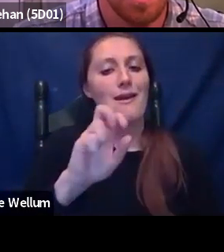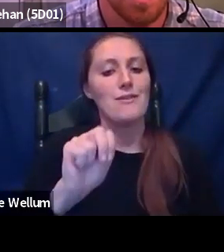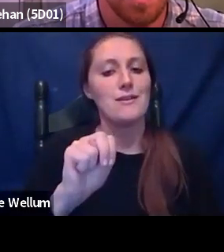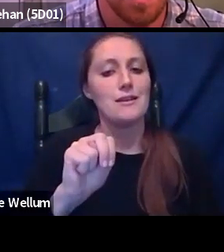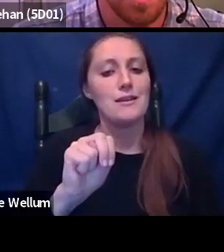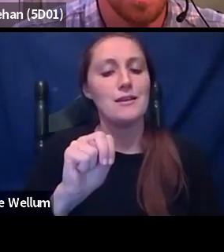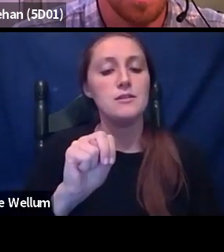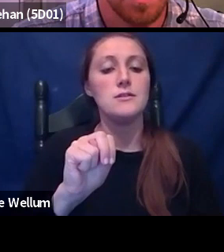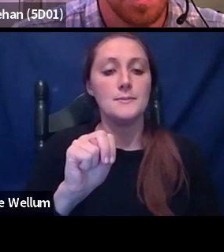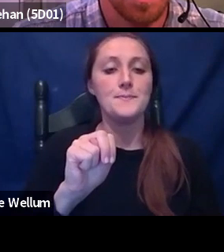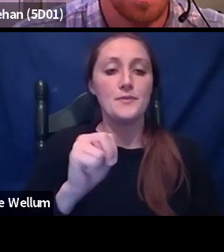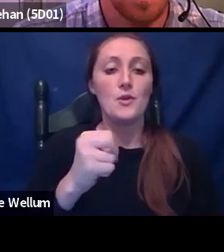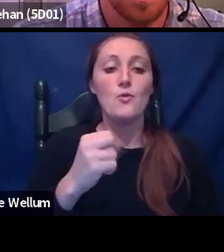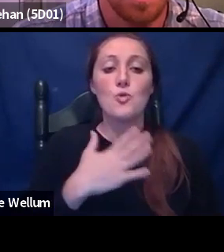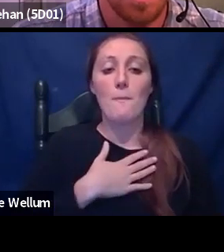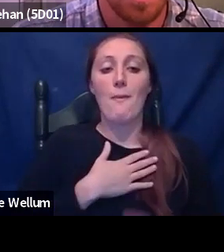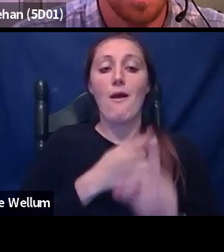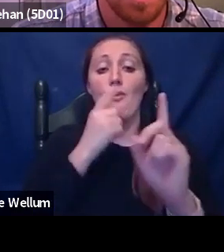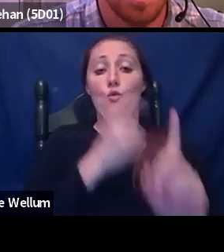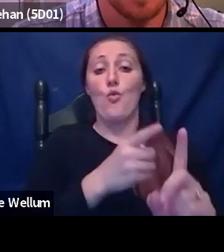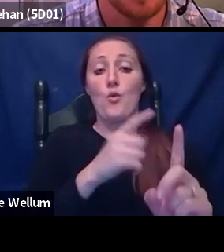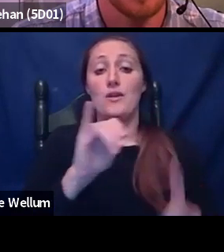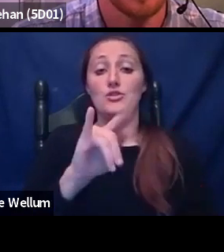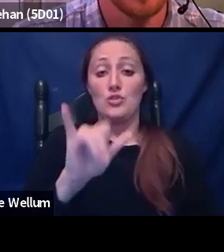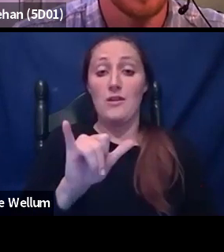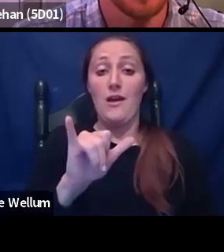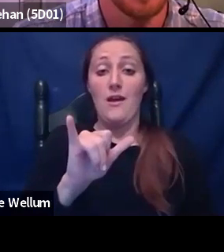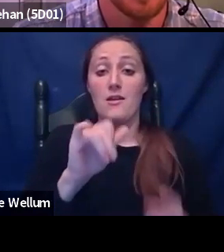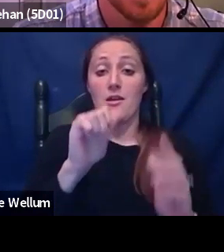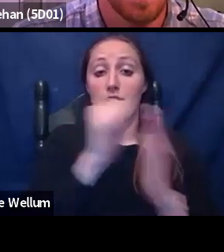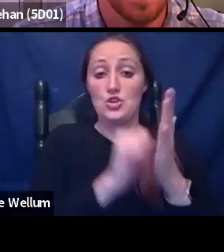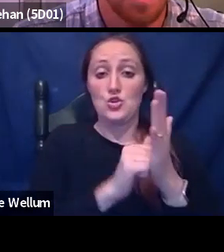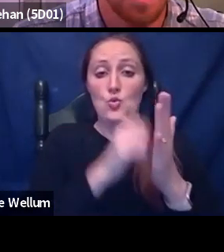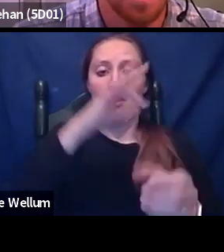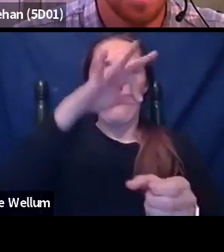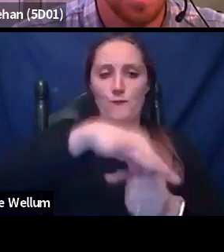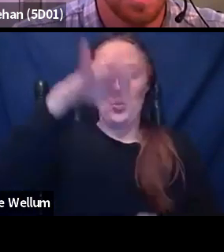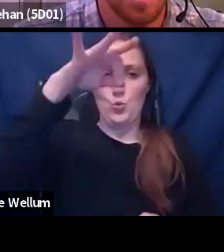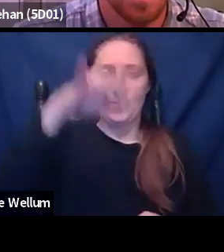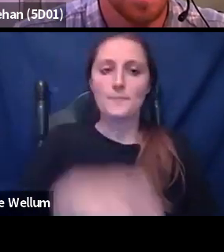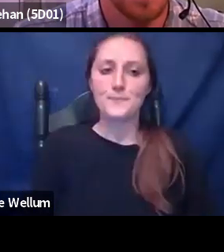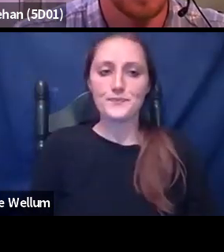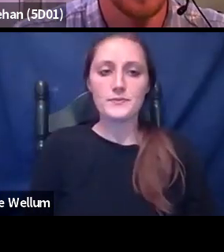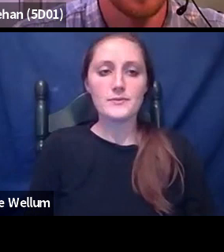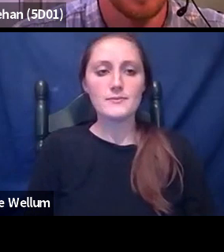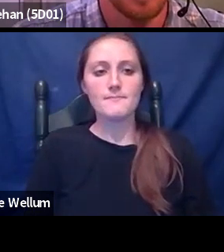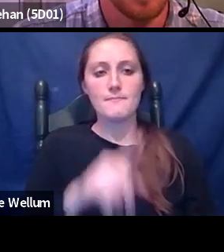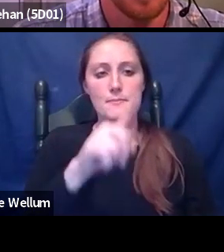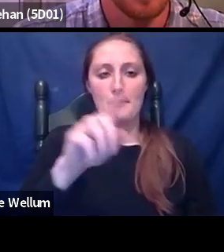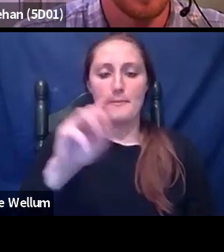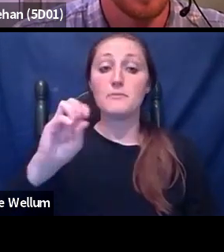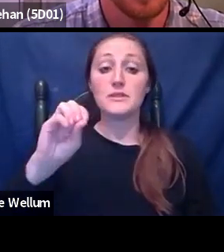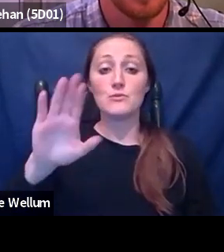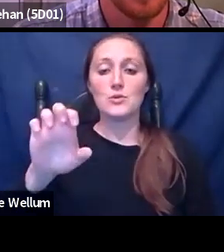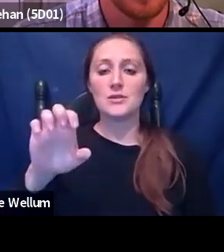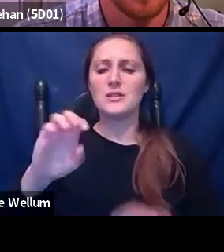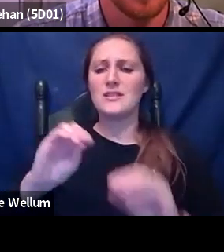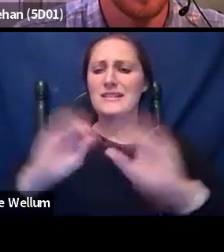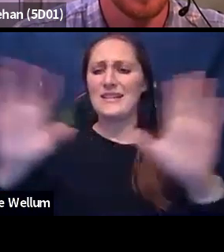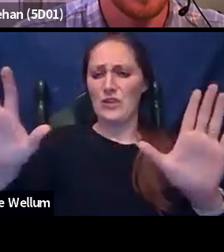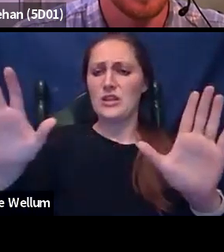to, since we're meeting in July, is to have it on the agenda July for a vote. Just to clarify for folks, we really need to